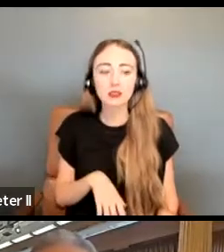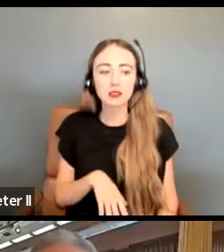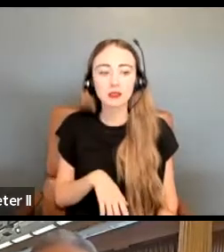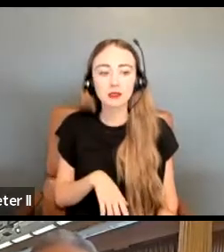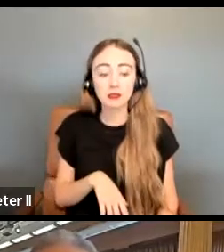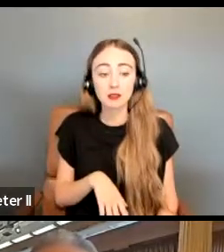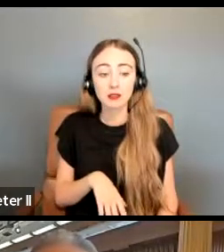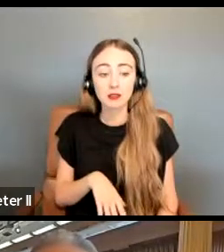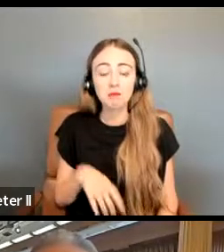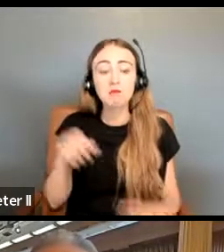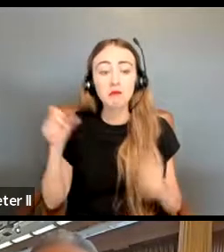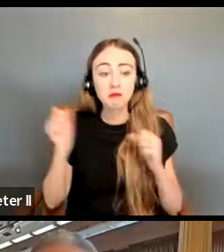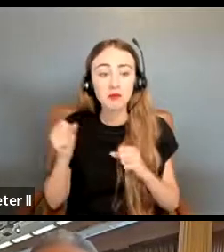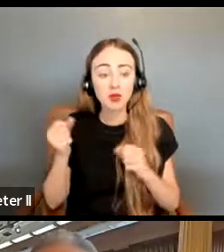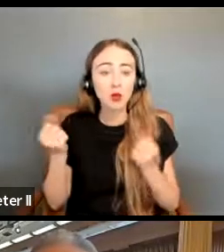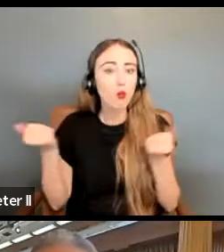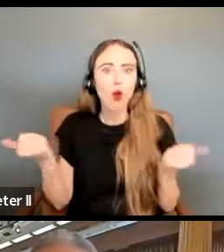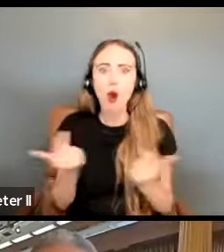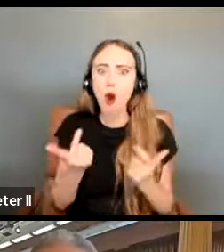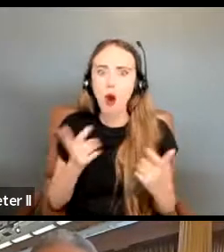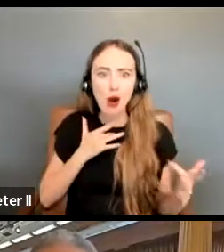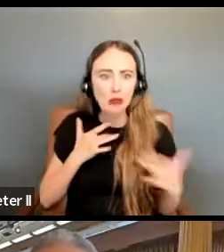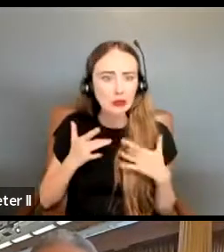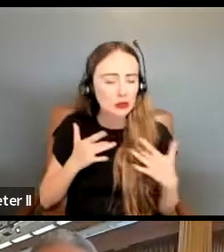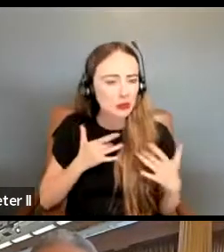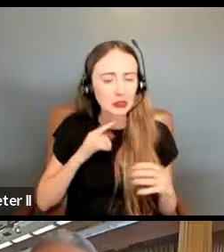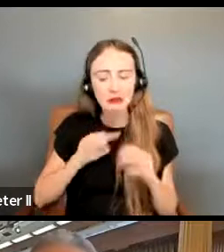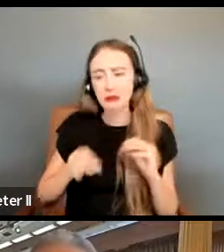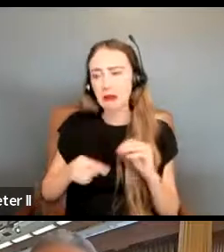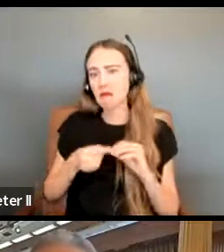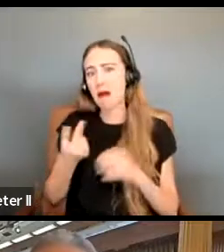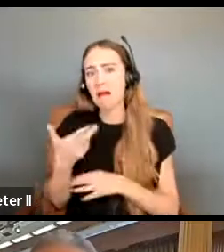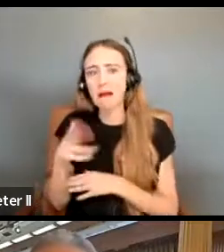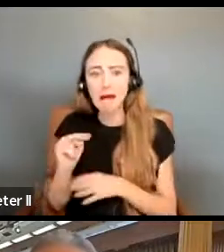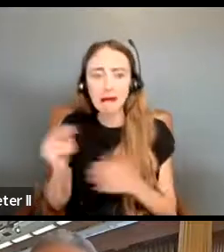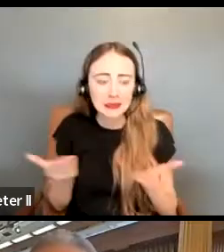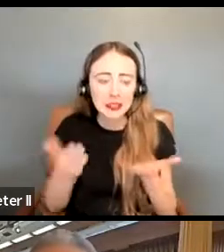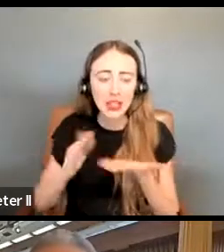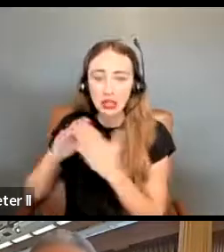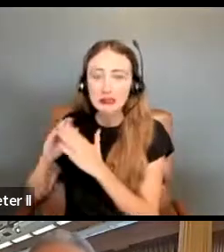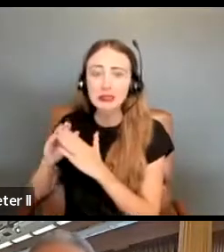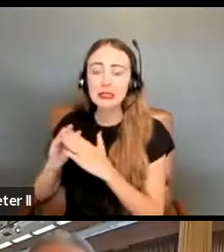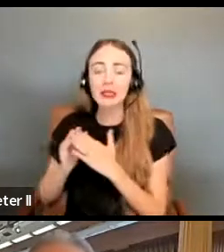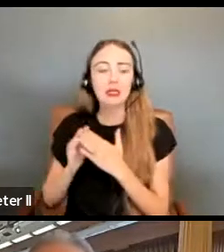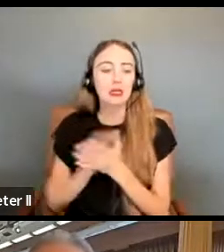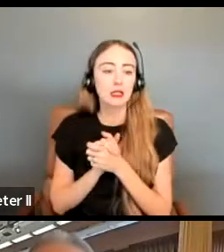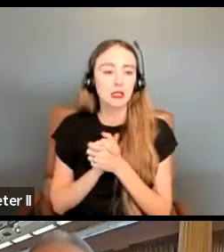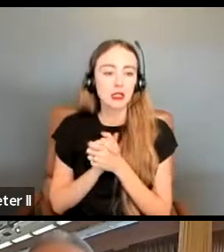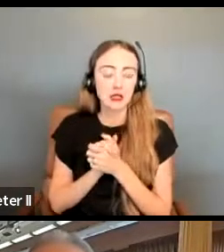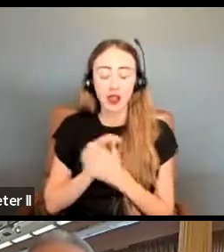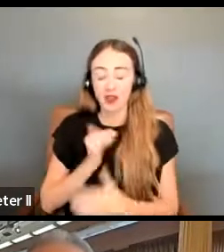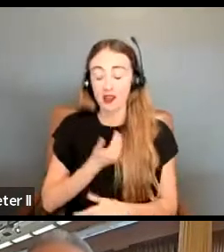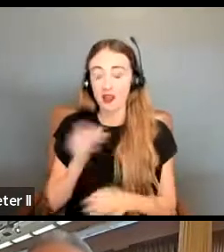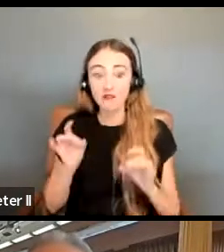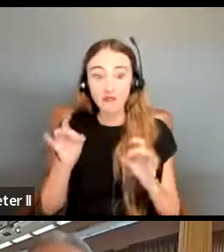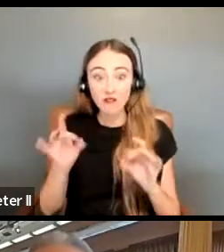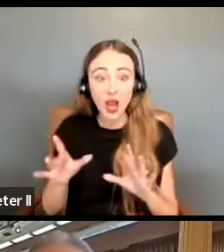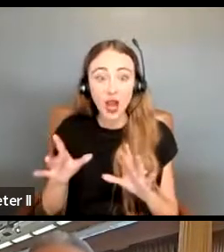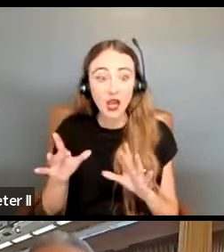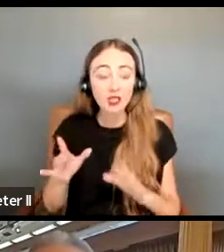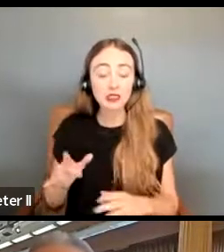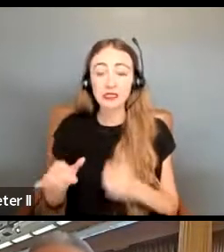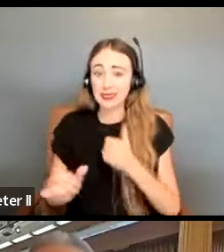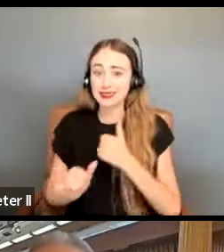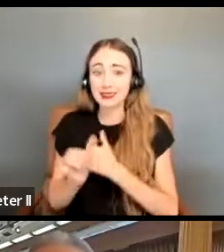And while we are all concerned about the prevalence of firearms in our city, the persistent levels of violence across communities, and the